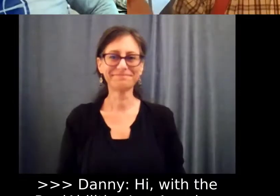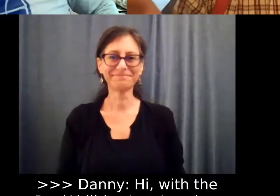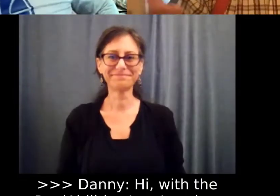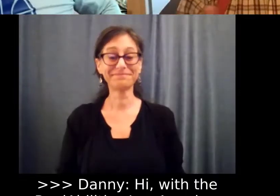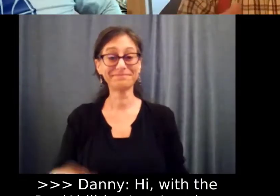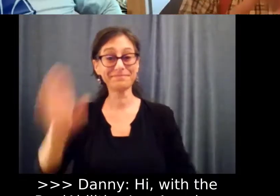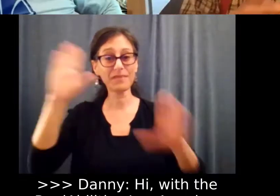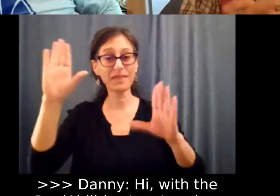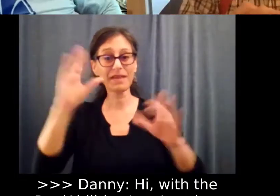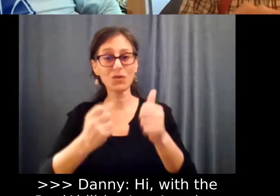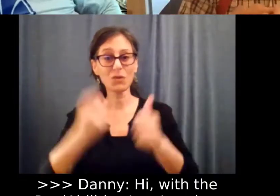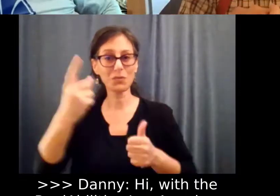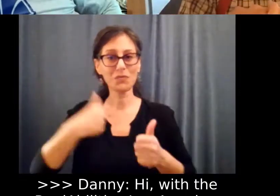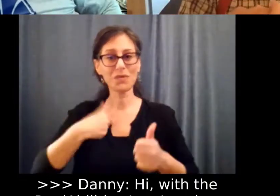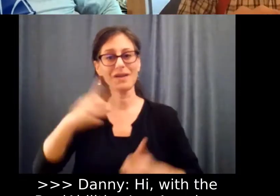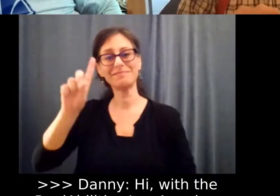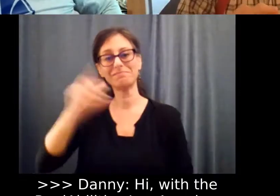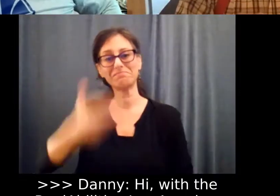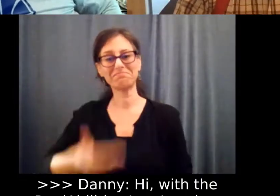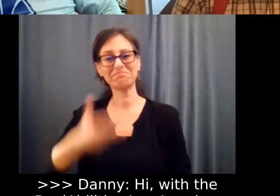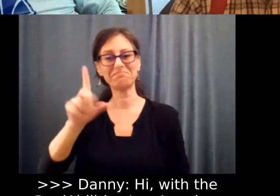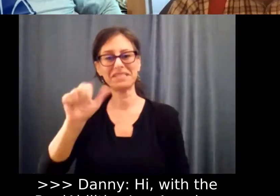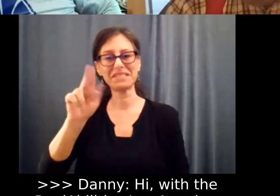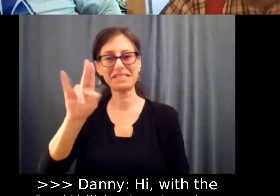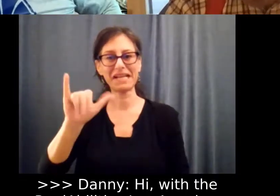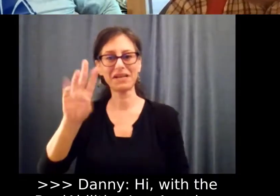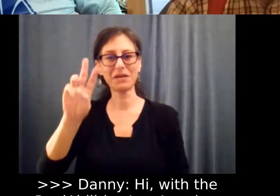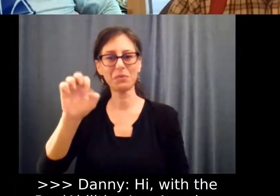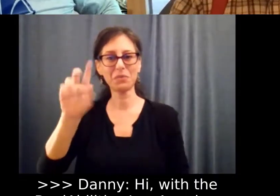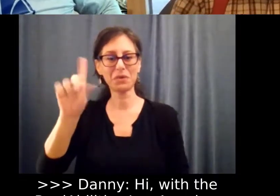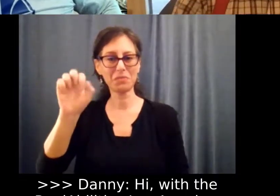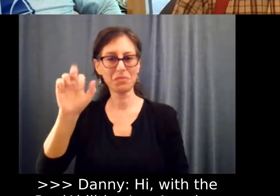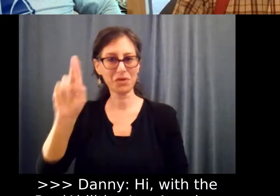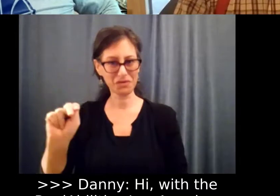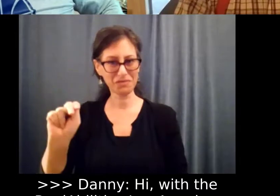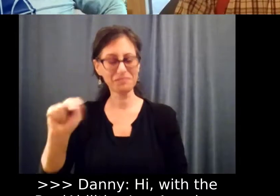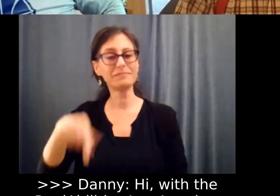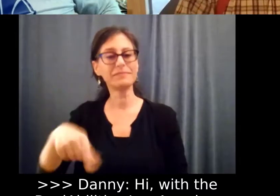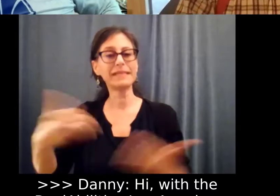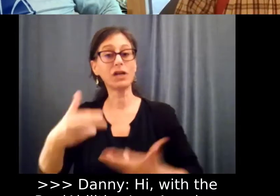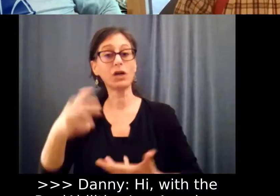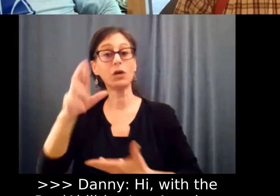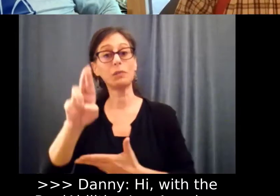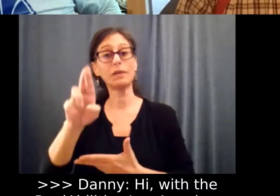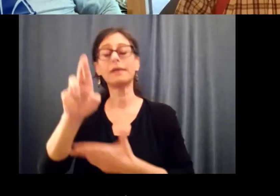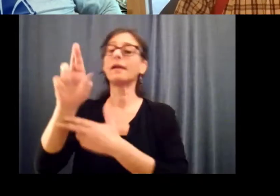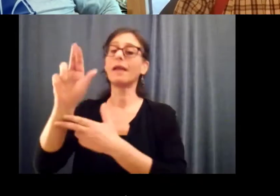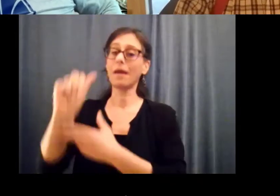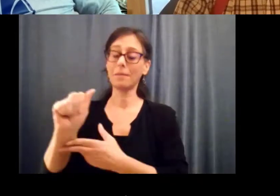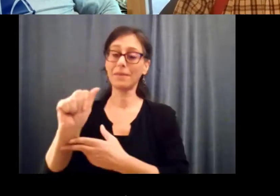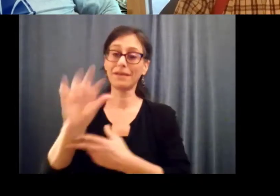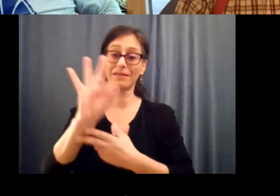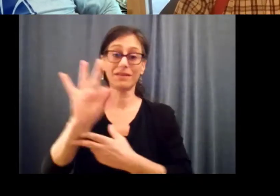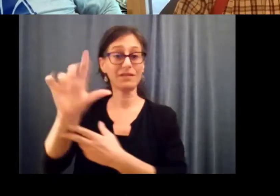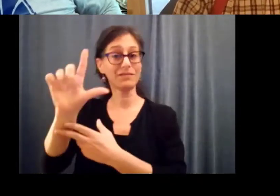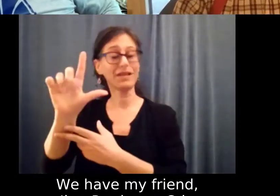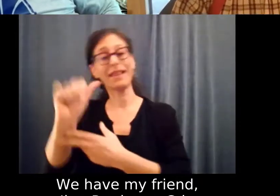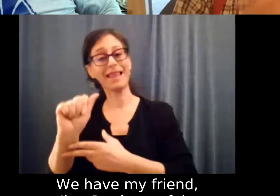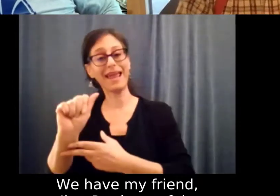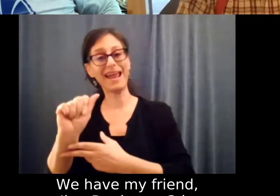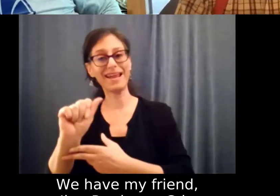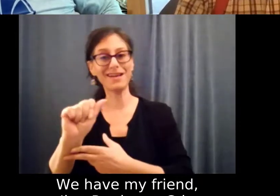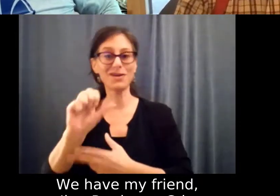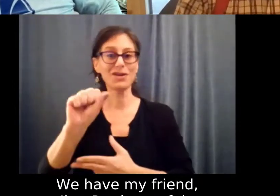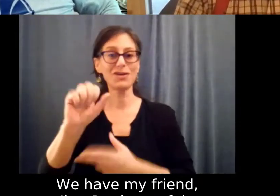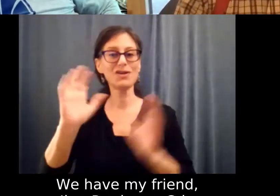Hey, everybody. Danny Woodburn here with the ReelAbilities Film Festival, Los Angeles Schmooze Zoom. Next up,